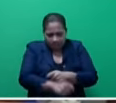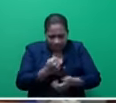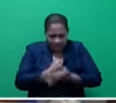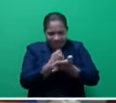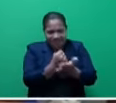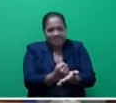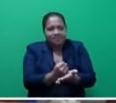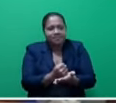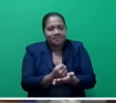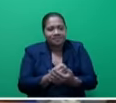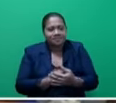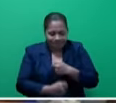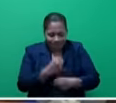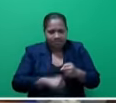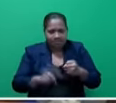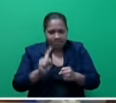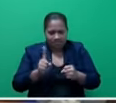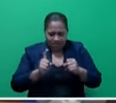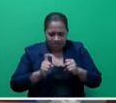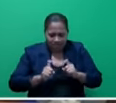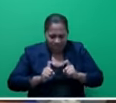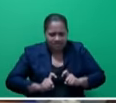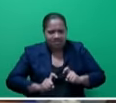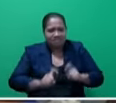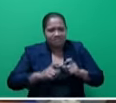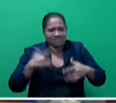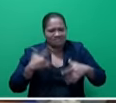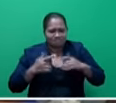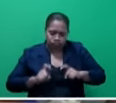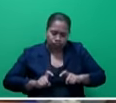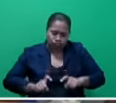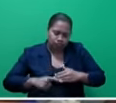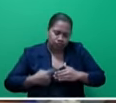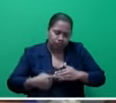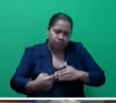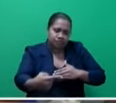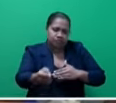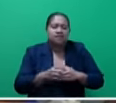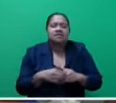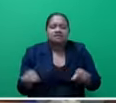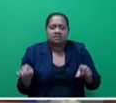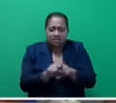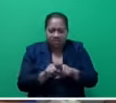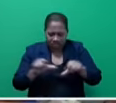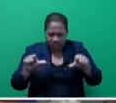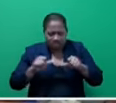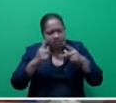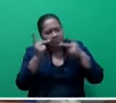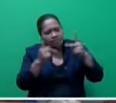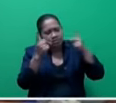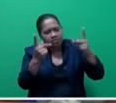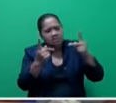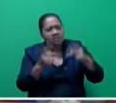become self-reliant for sustainable livelihoods. Similarly, Ministry of Agriculture will continue to promote climate-smart agriculture